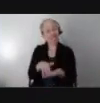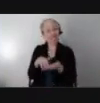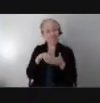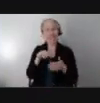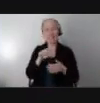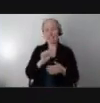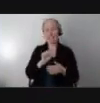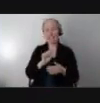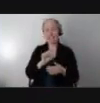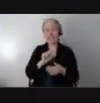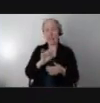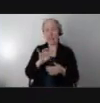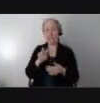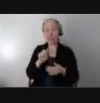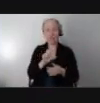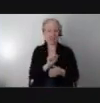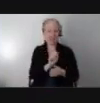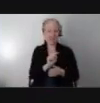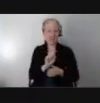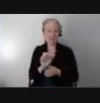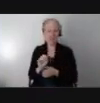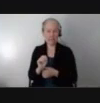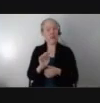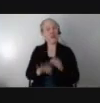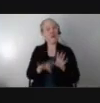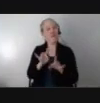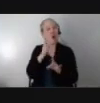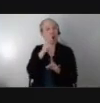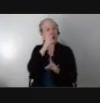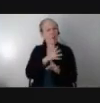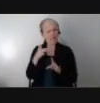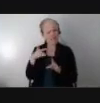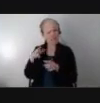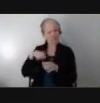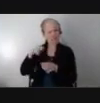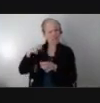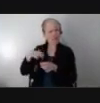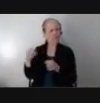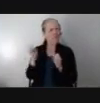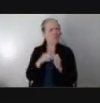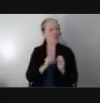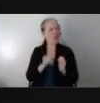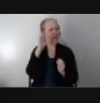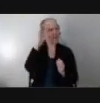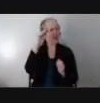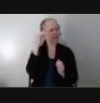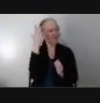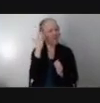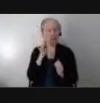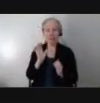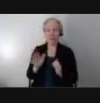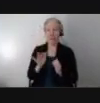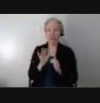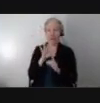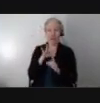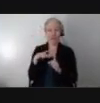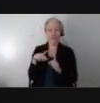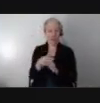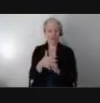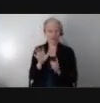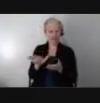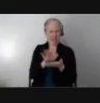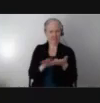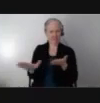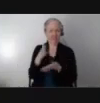Stanford found that women in those programs were dropping out at higher rates than men, because in that hyper-competitive environment, they were